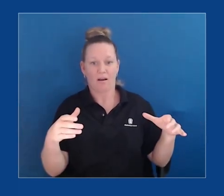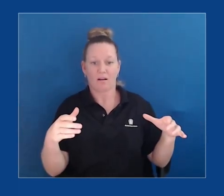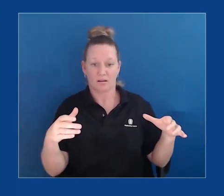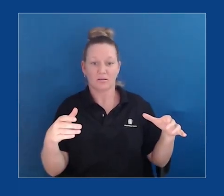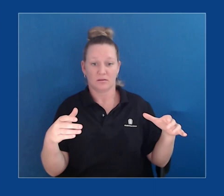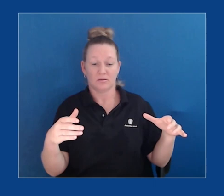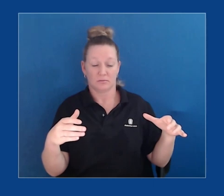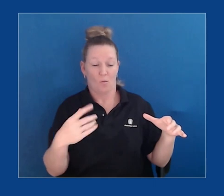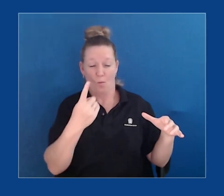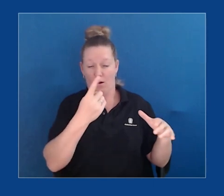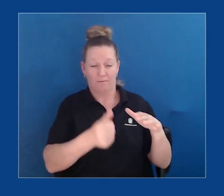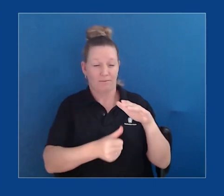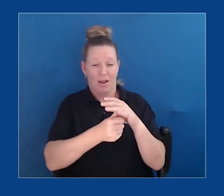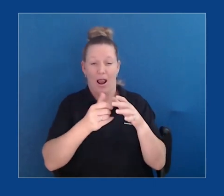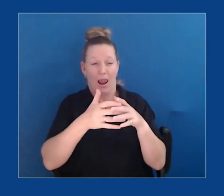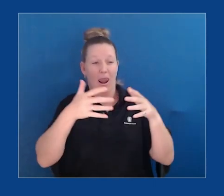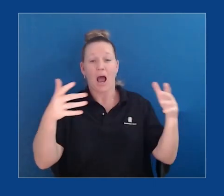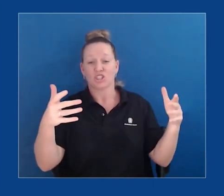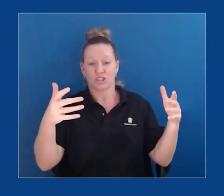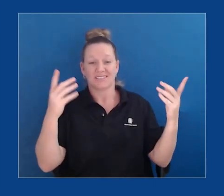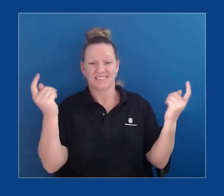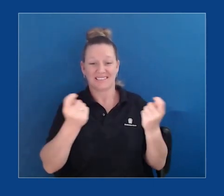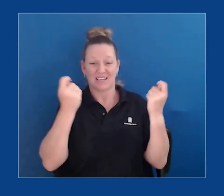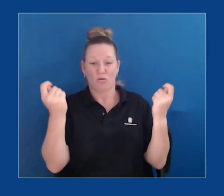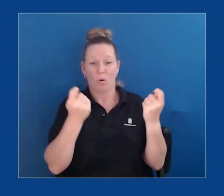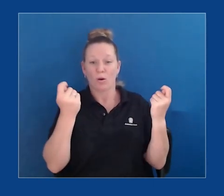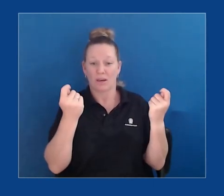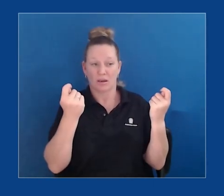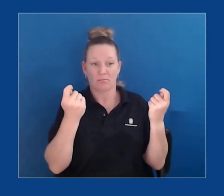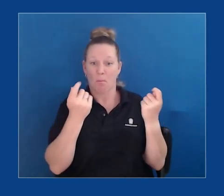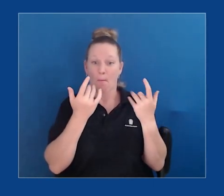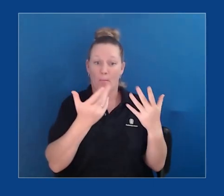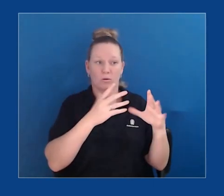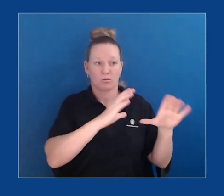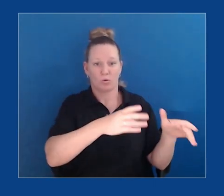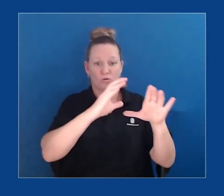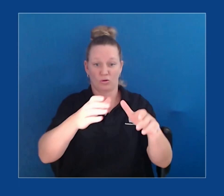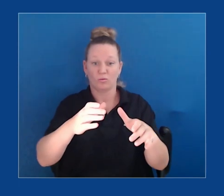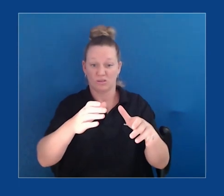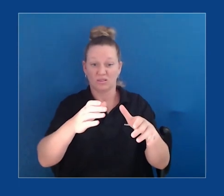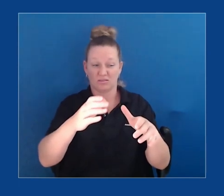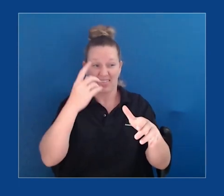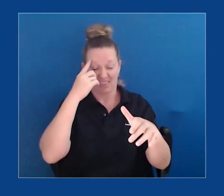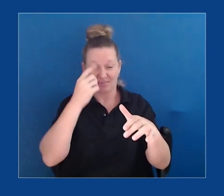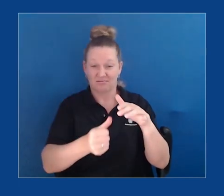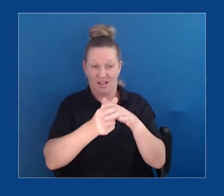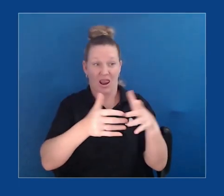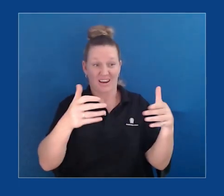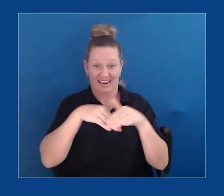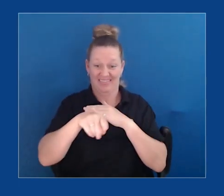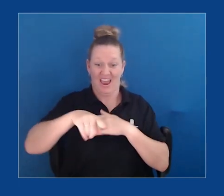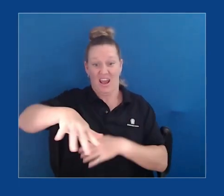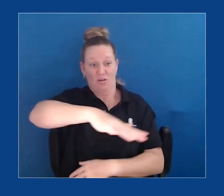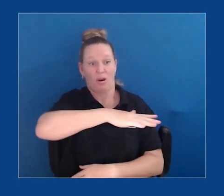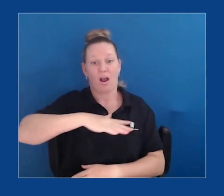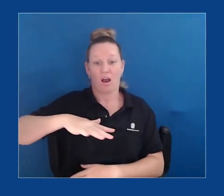groups of multiple ceremonies in that region. And I don't believe that that's been documented